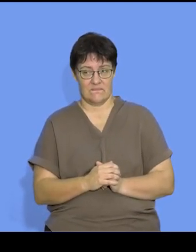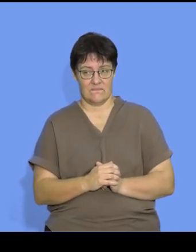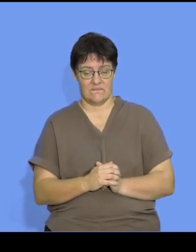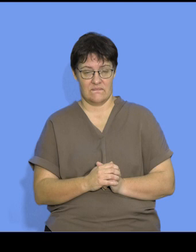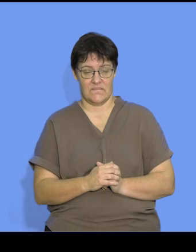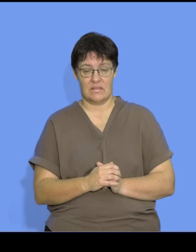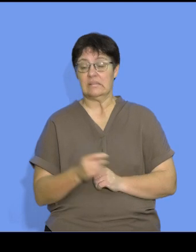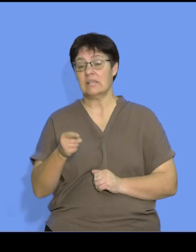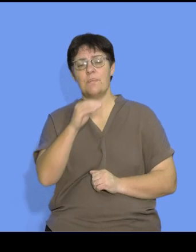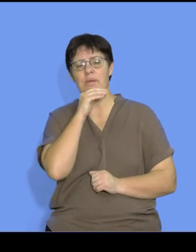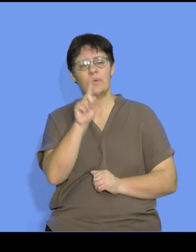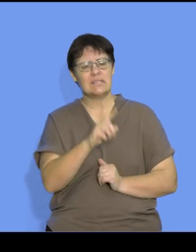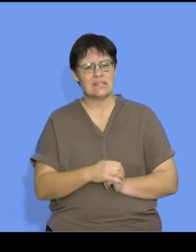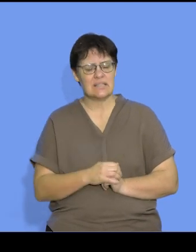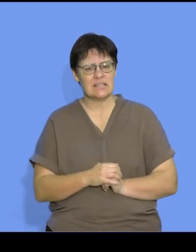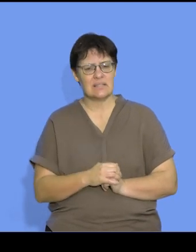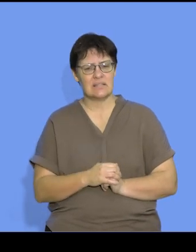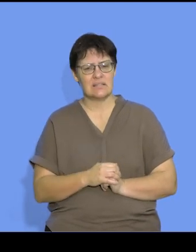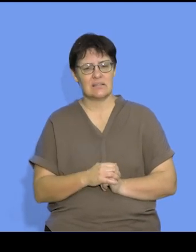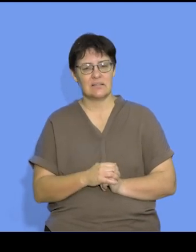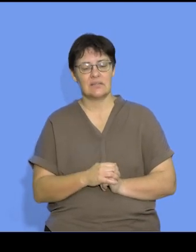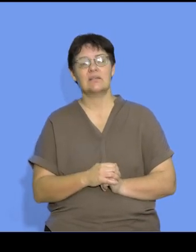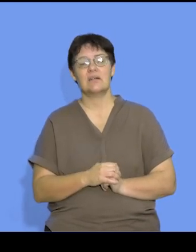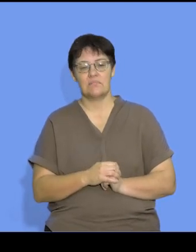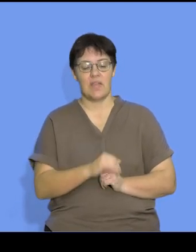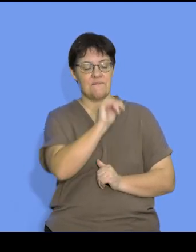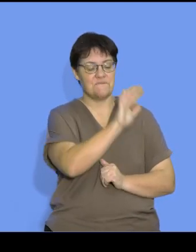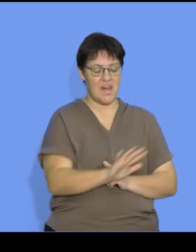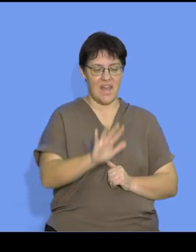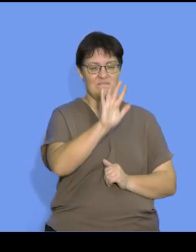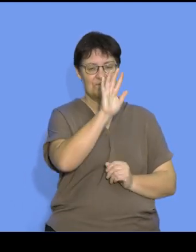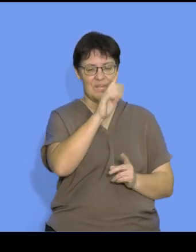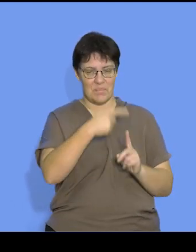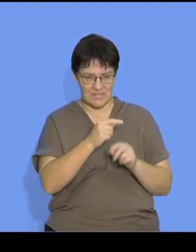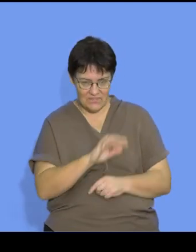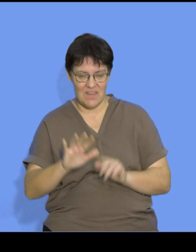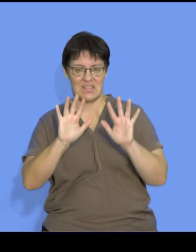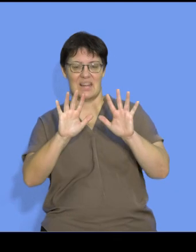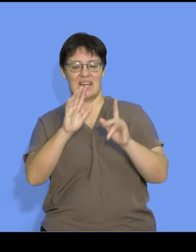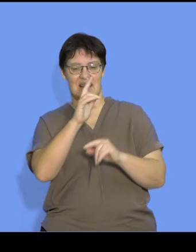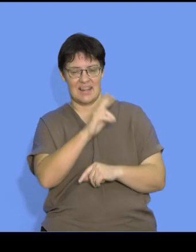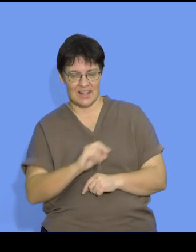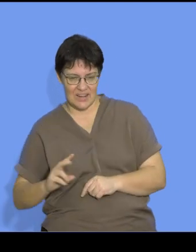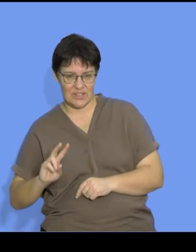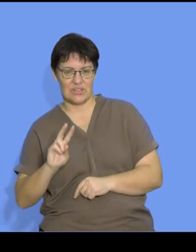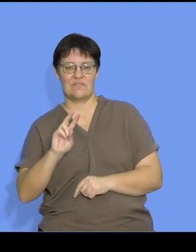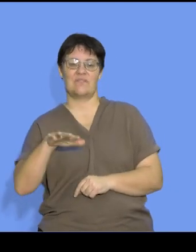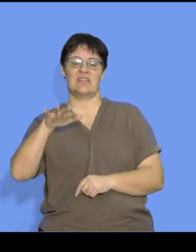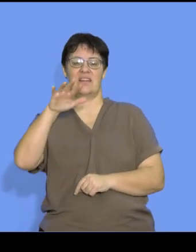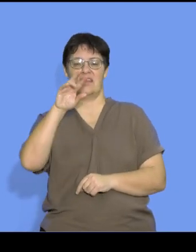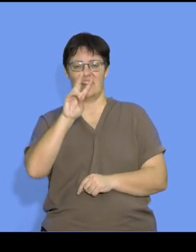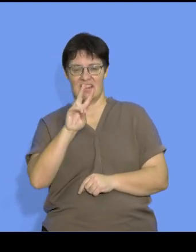So this means I'm going to be using my multiples of 5 to help me find out what the